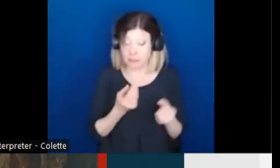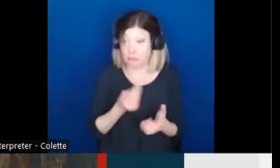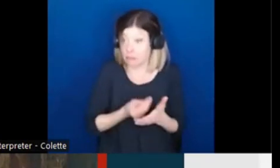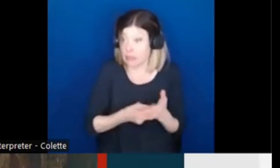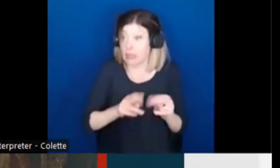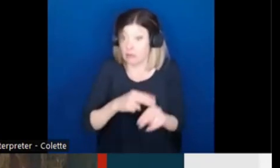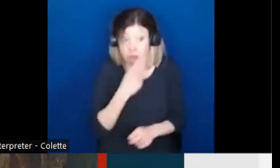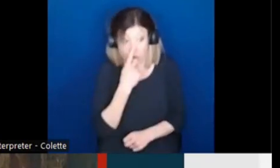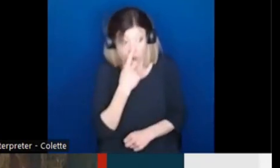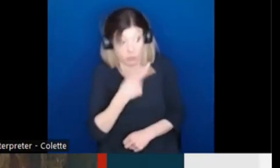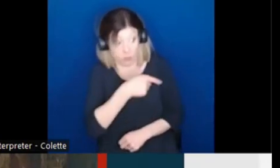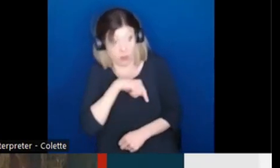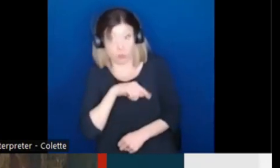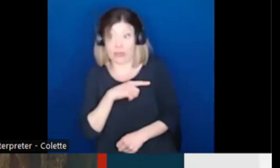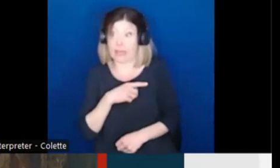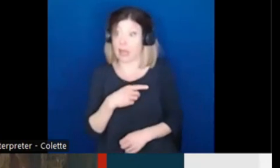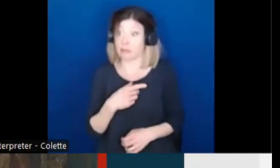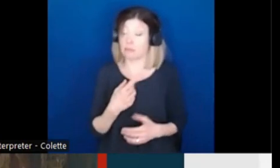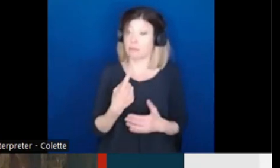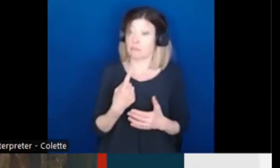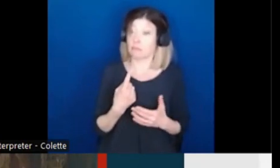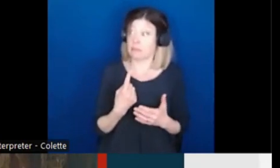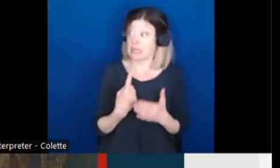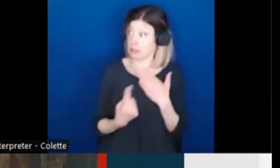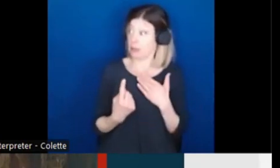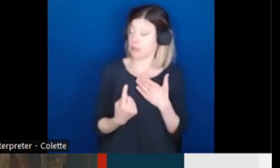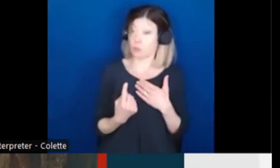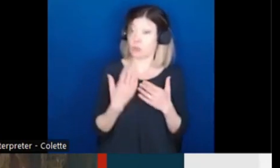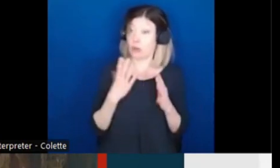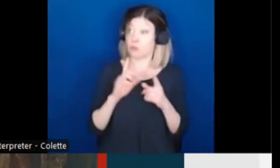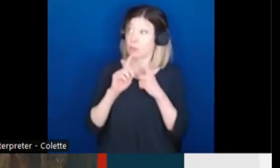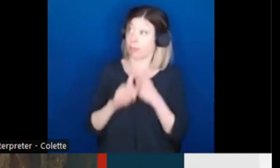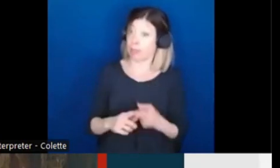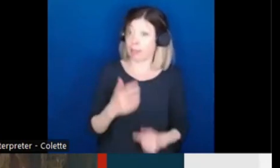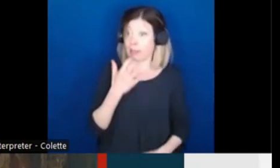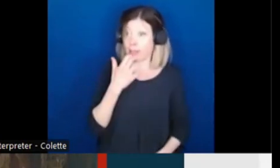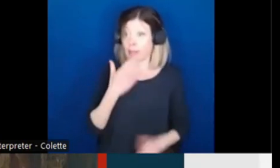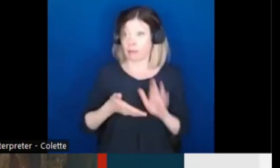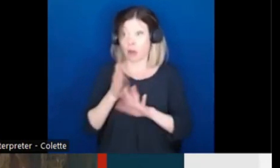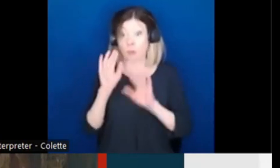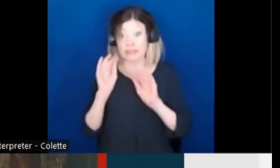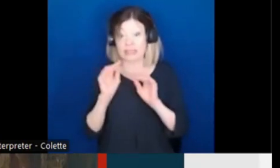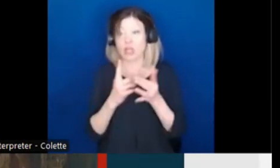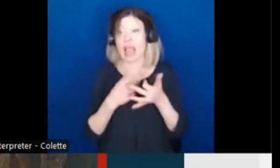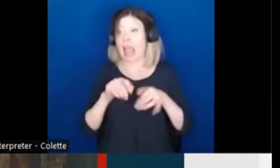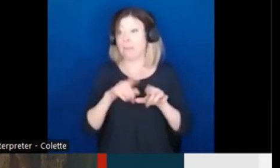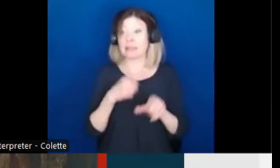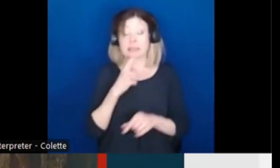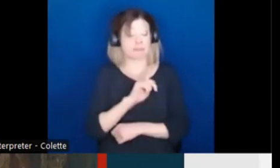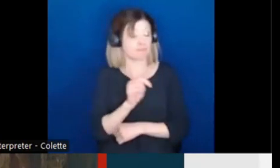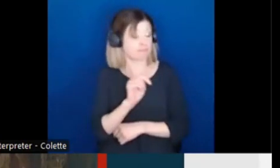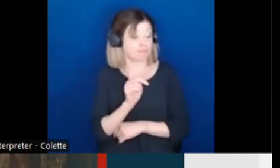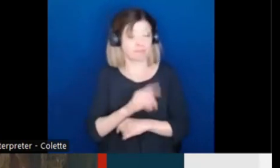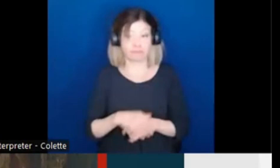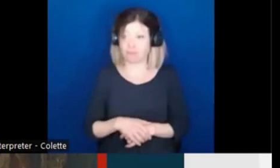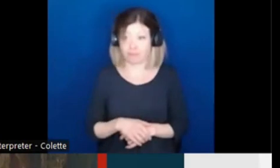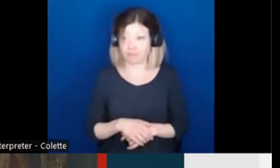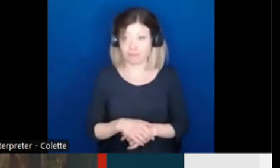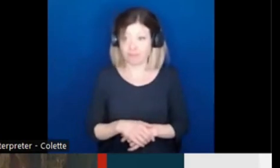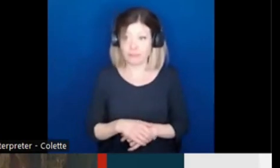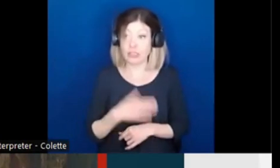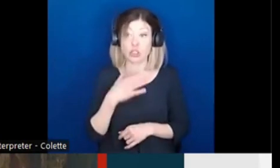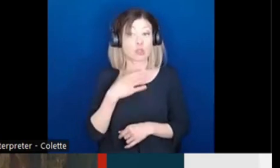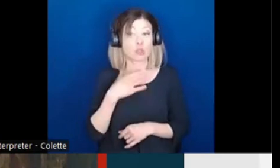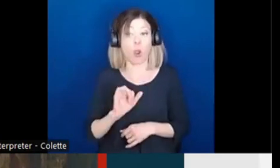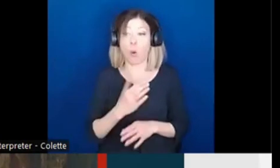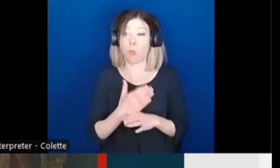independent. We don't have to go away and teach. Emily was having none of it. She absolutely did not want to get published,